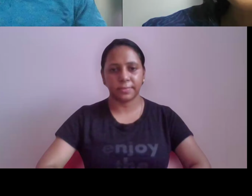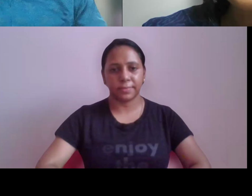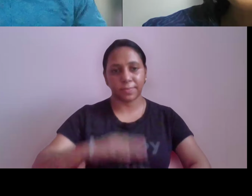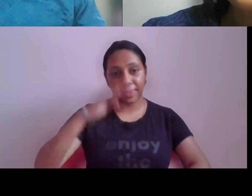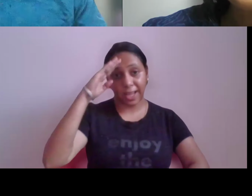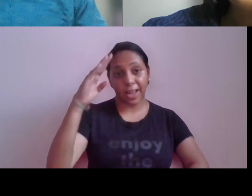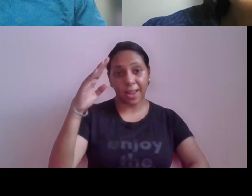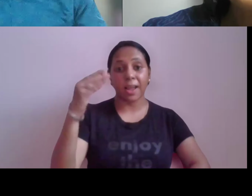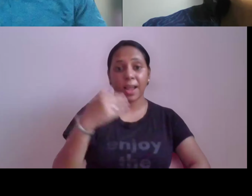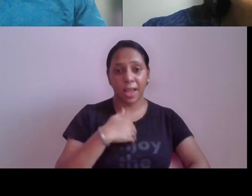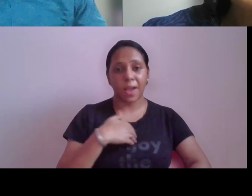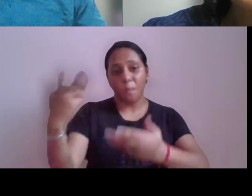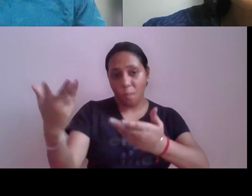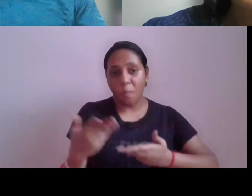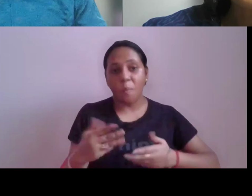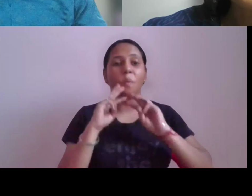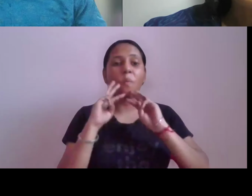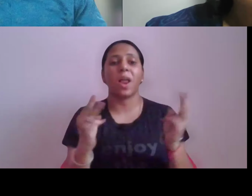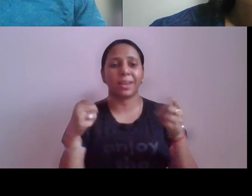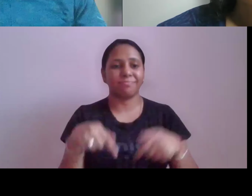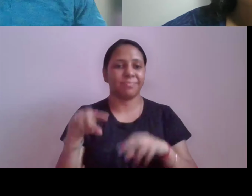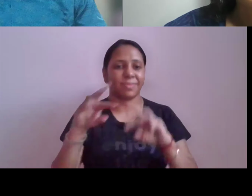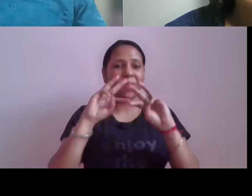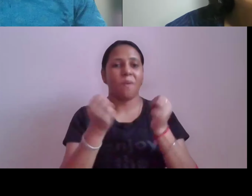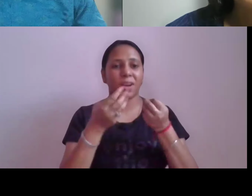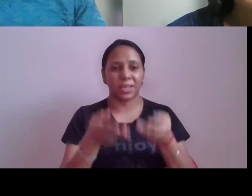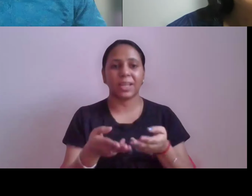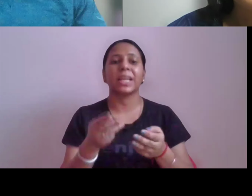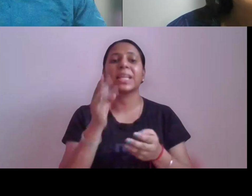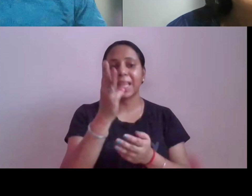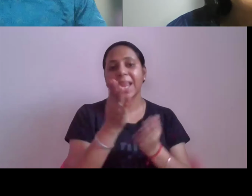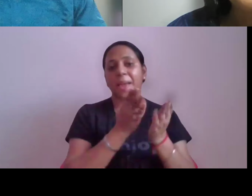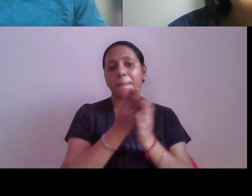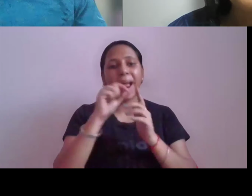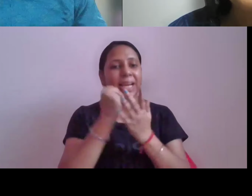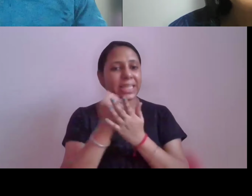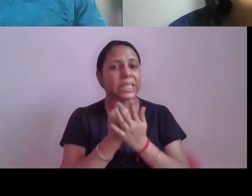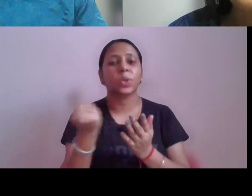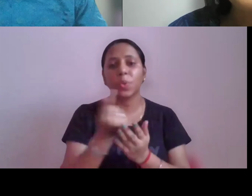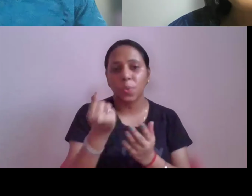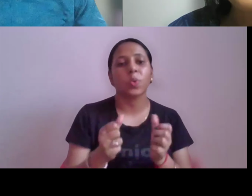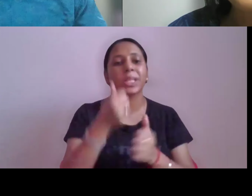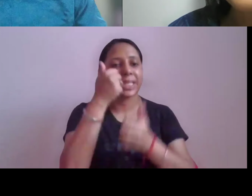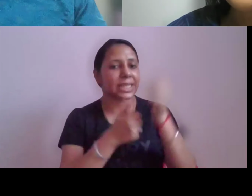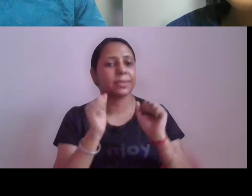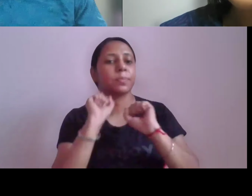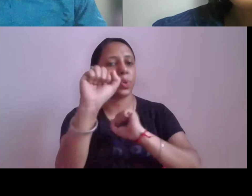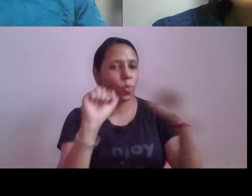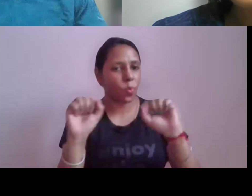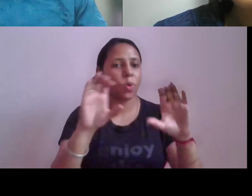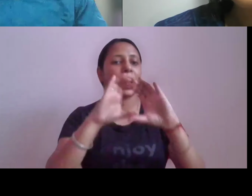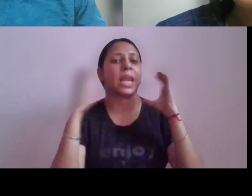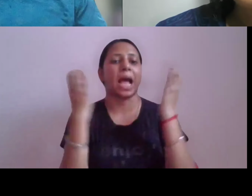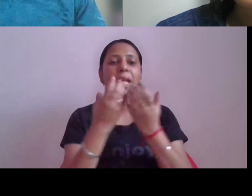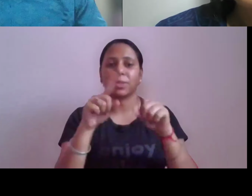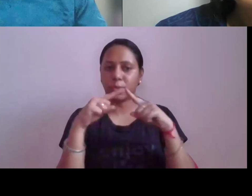Hello, and a warm welcome to today's workshop on 3 practical ideas to use assessments in your classroom. We are